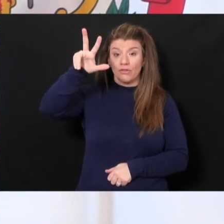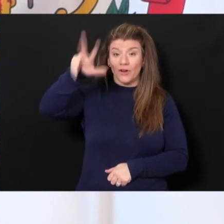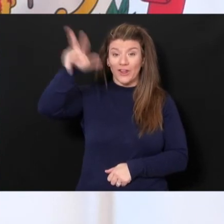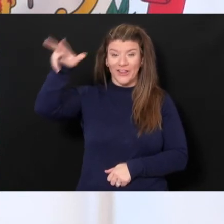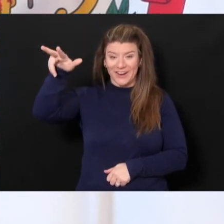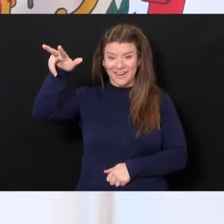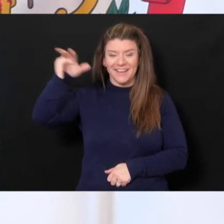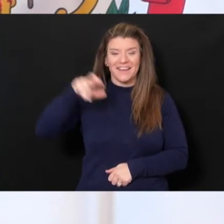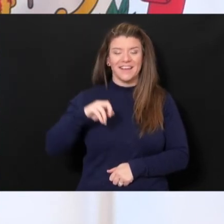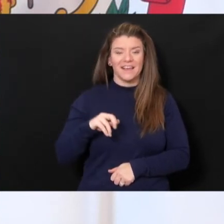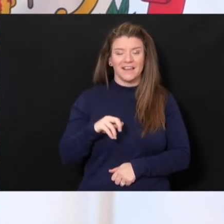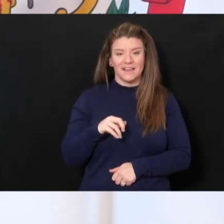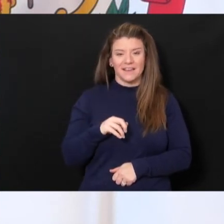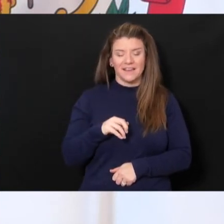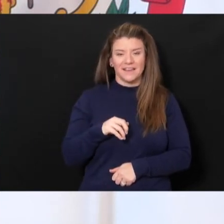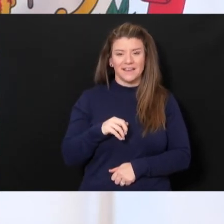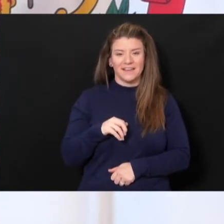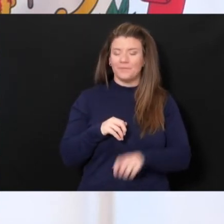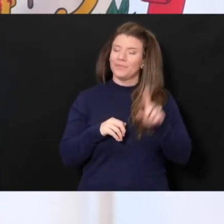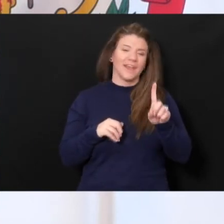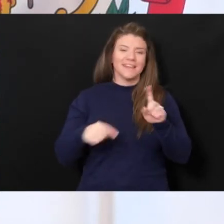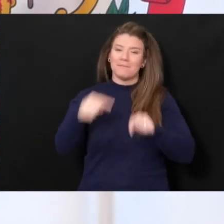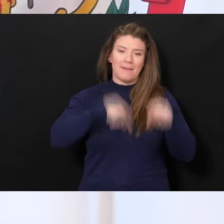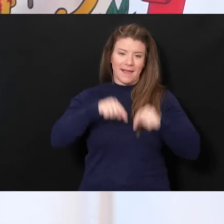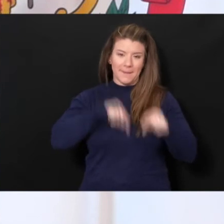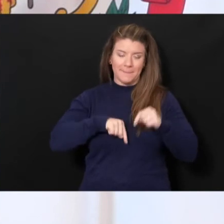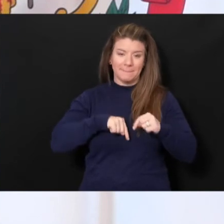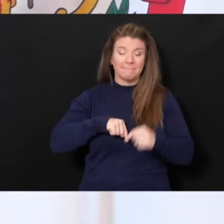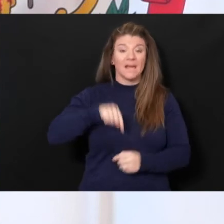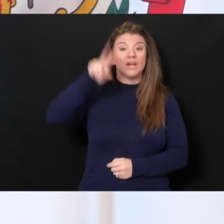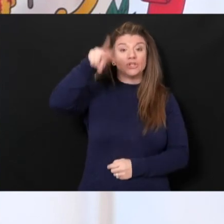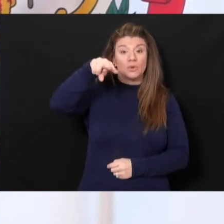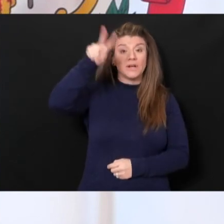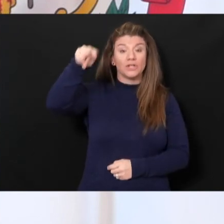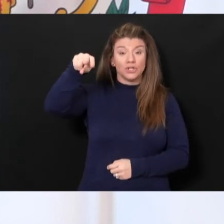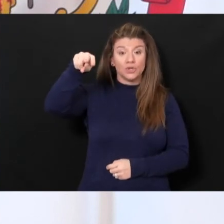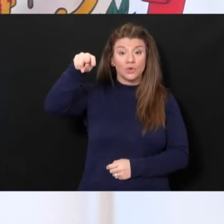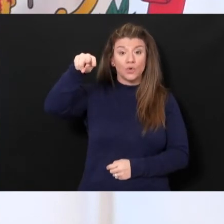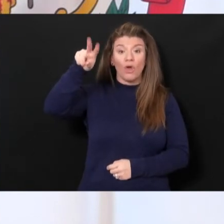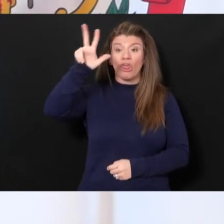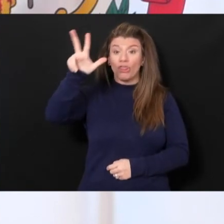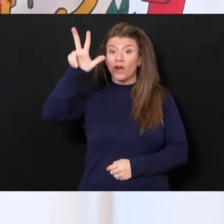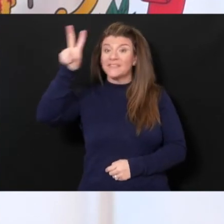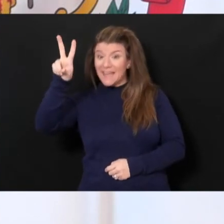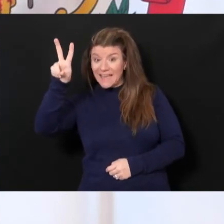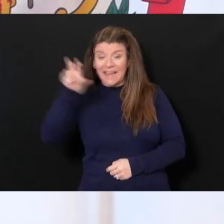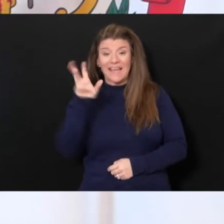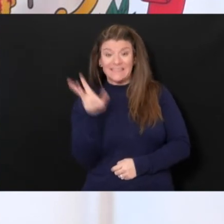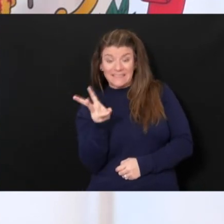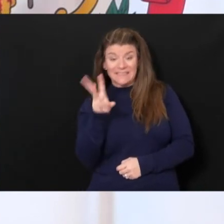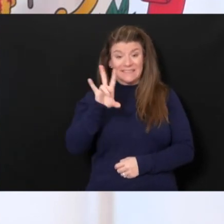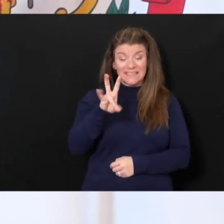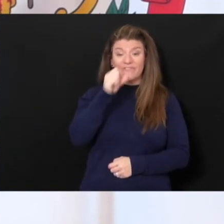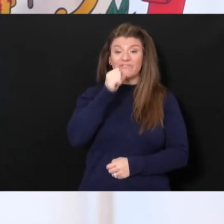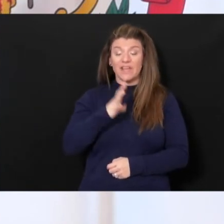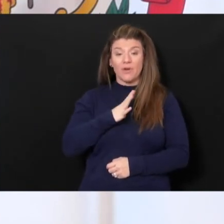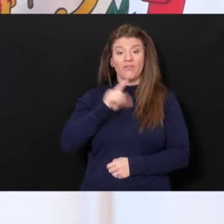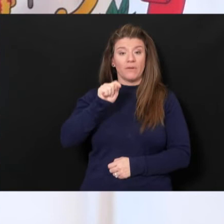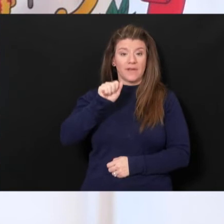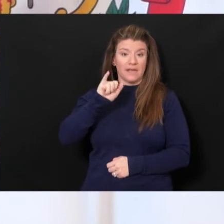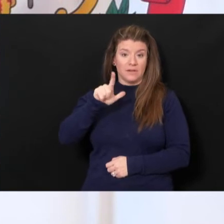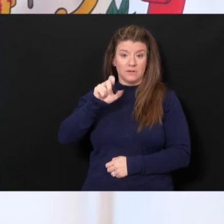2,233rd death, let me back up. Our 2,232nd death is a 67-year-old female from